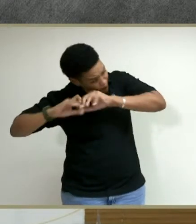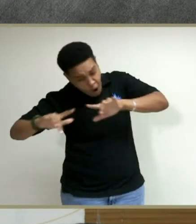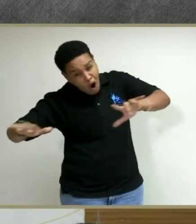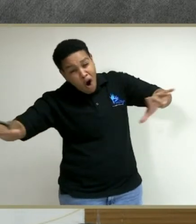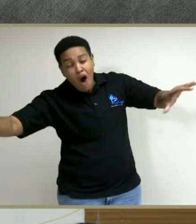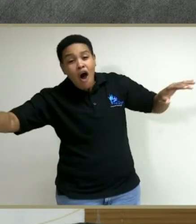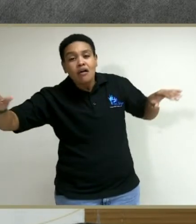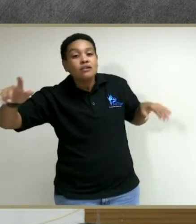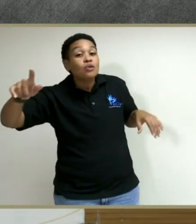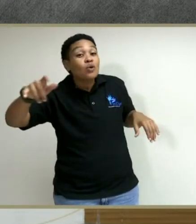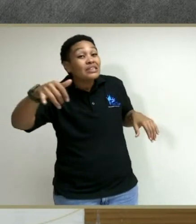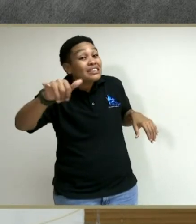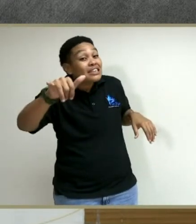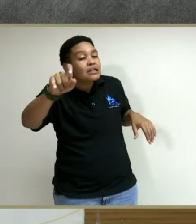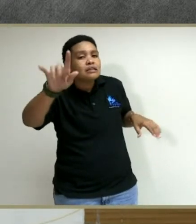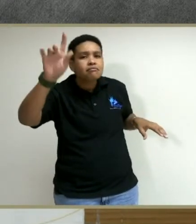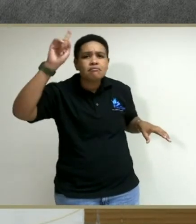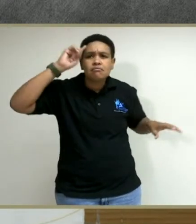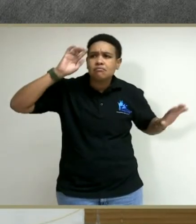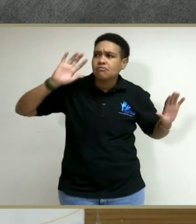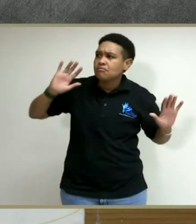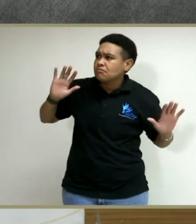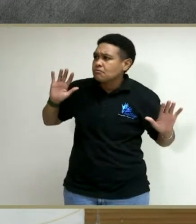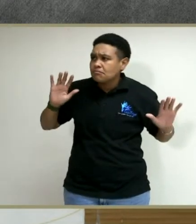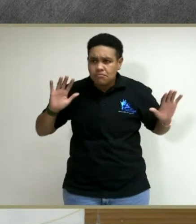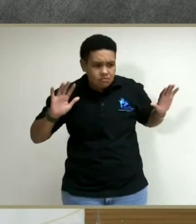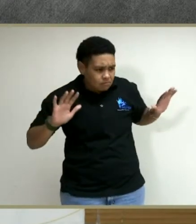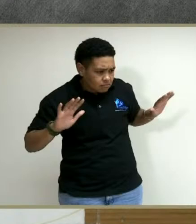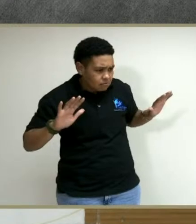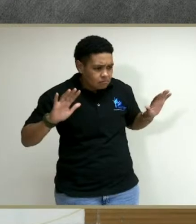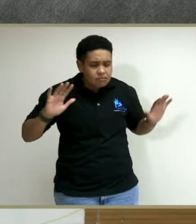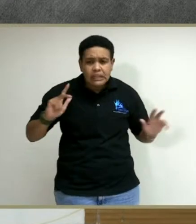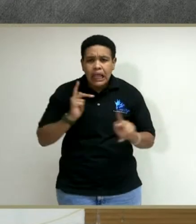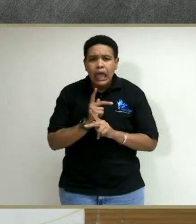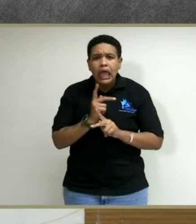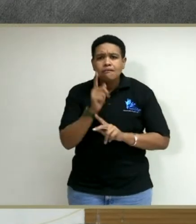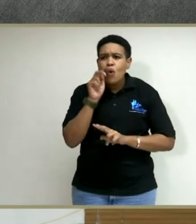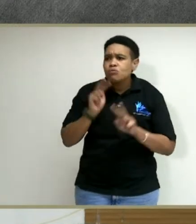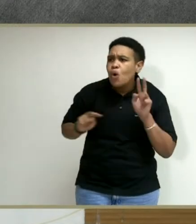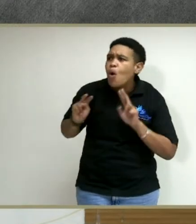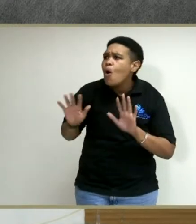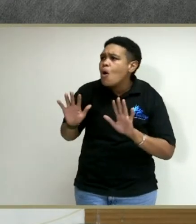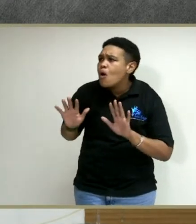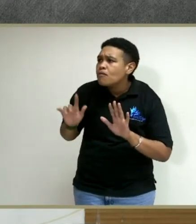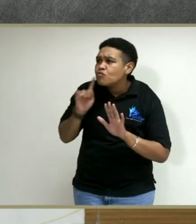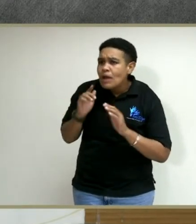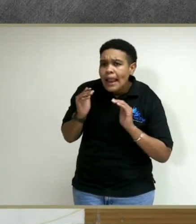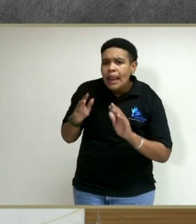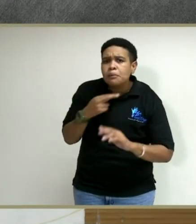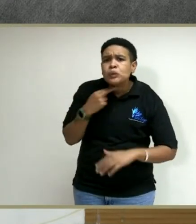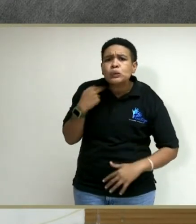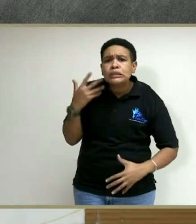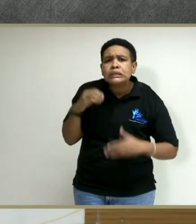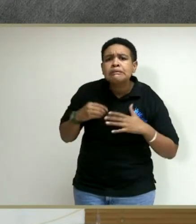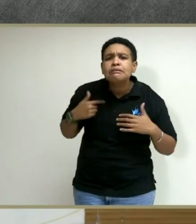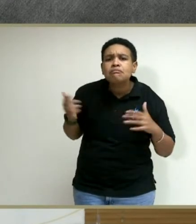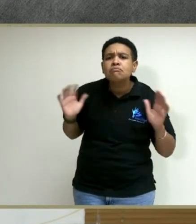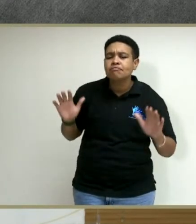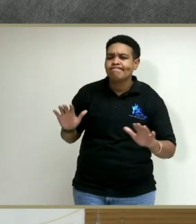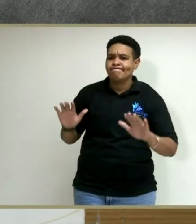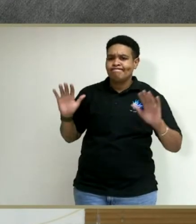still be very, very careful, observe all the precautions, and limit their risk of exposure.